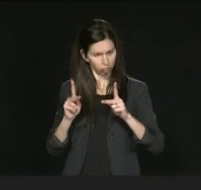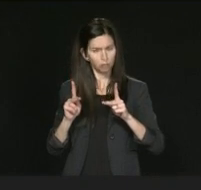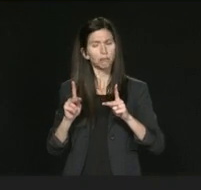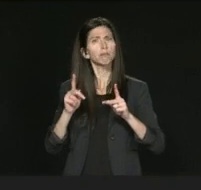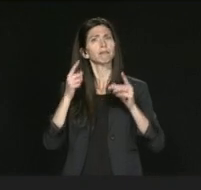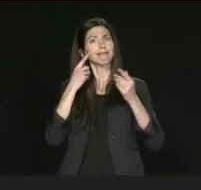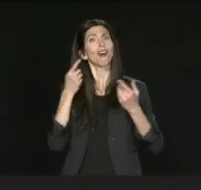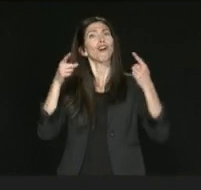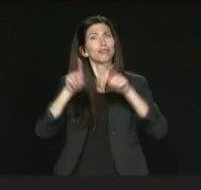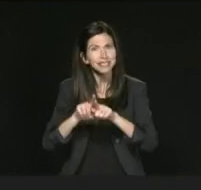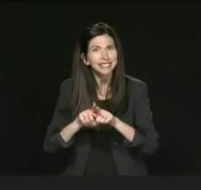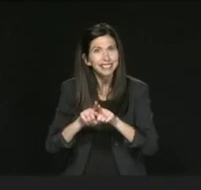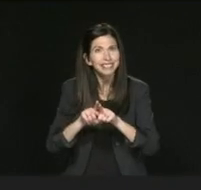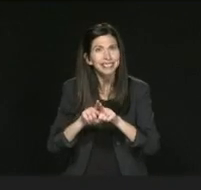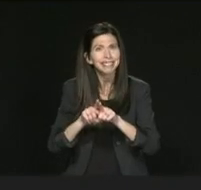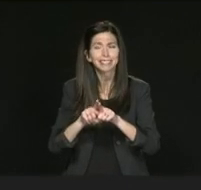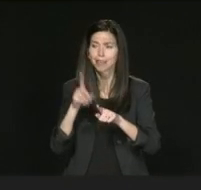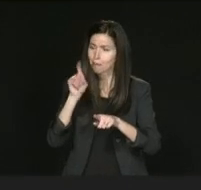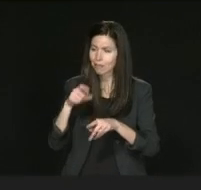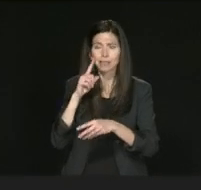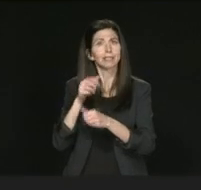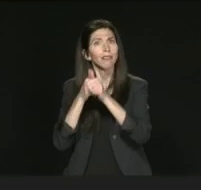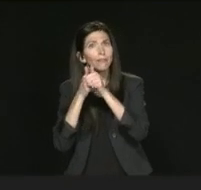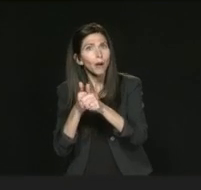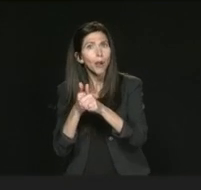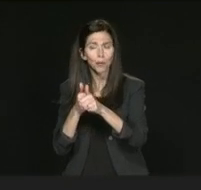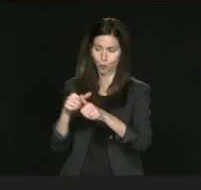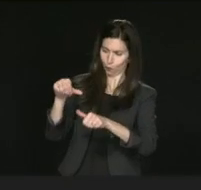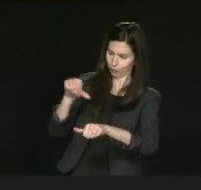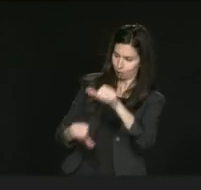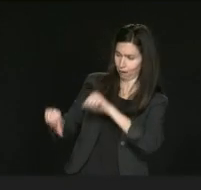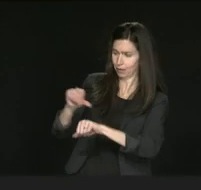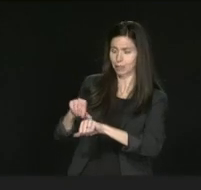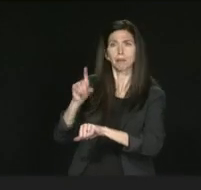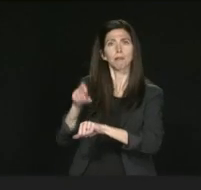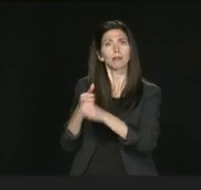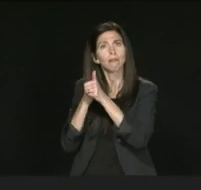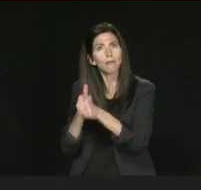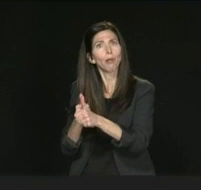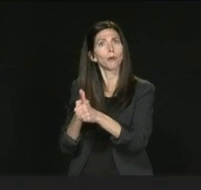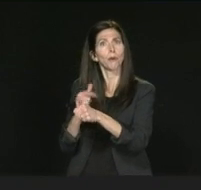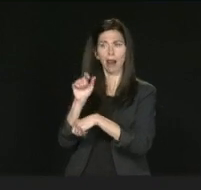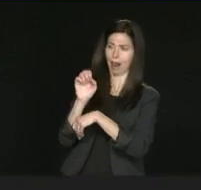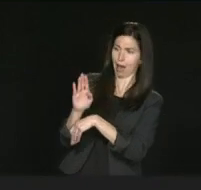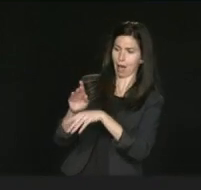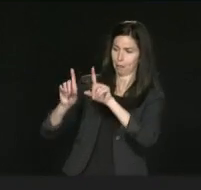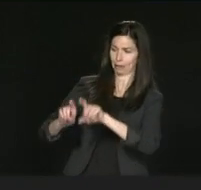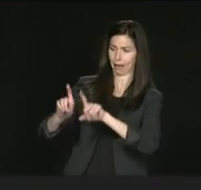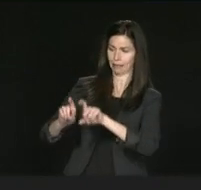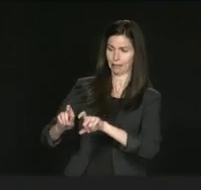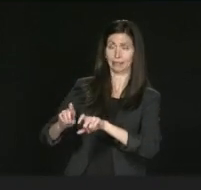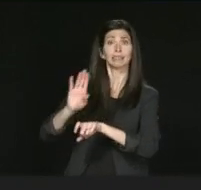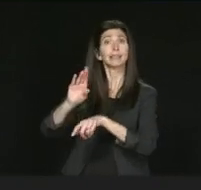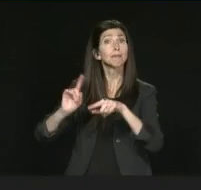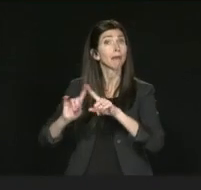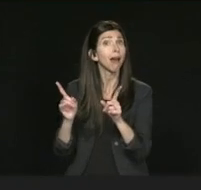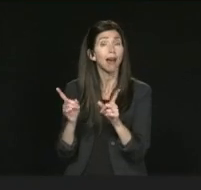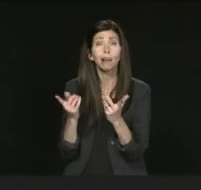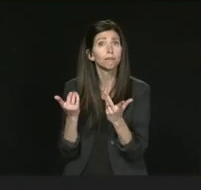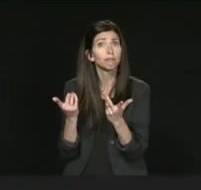tests in the best possible way in order to be as efficient and effective as possible